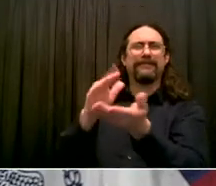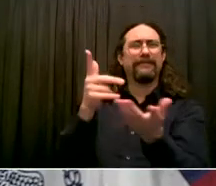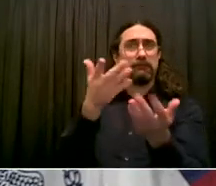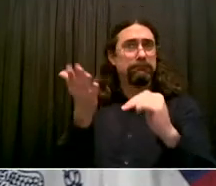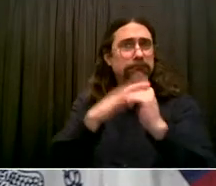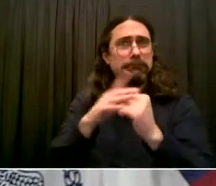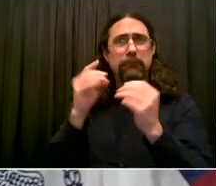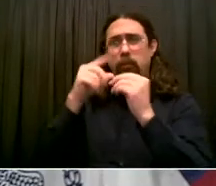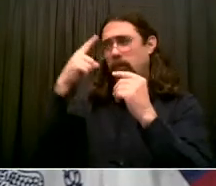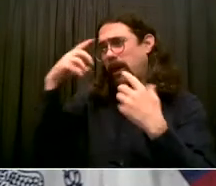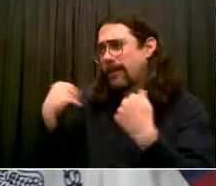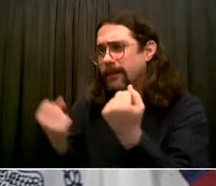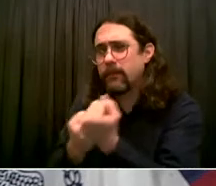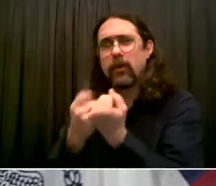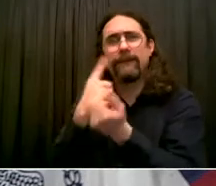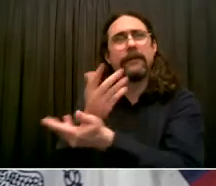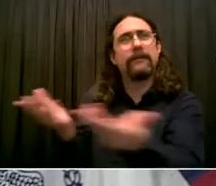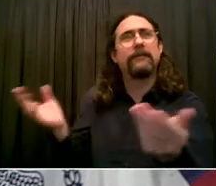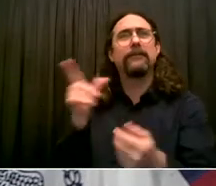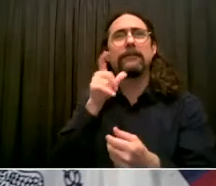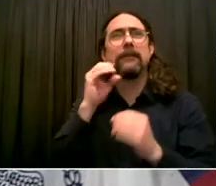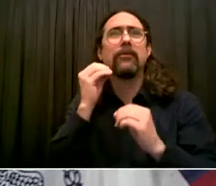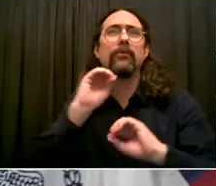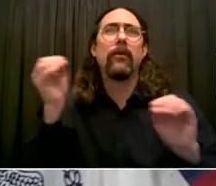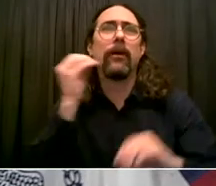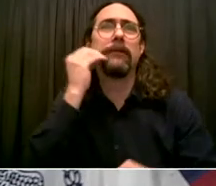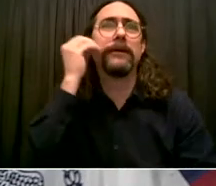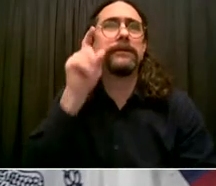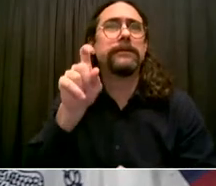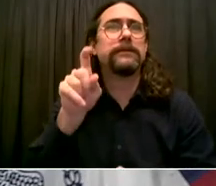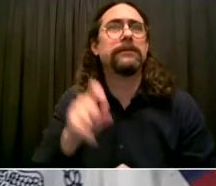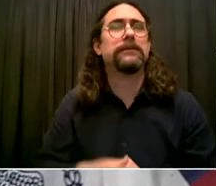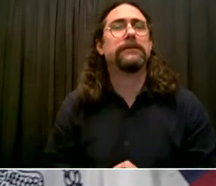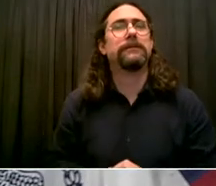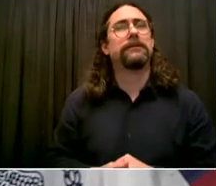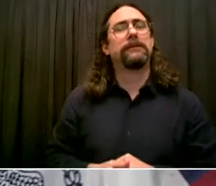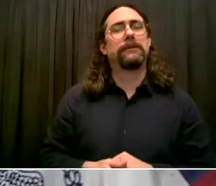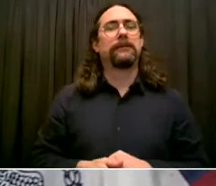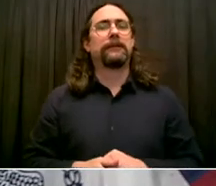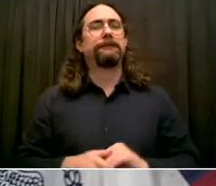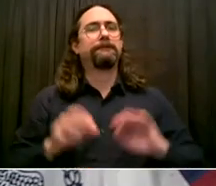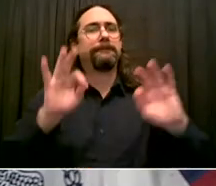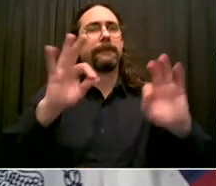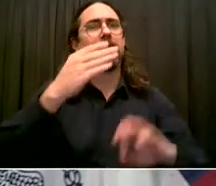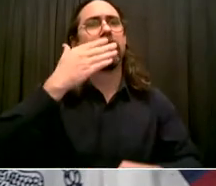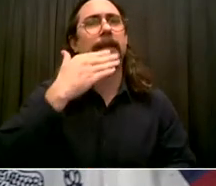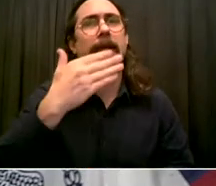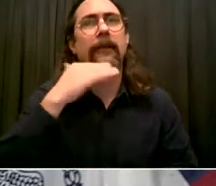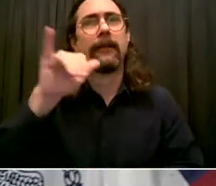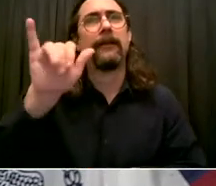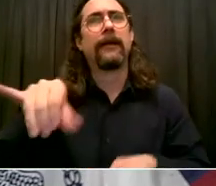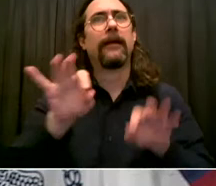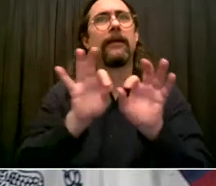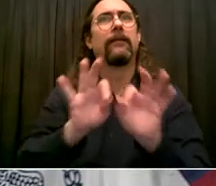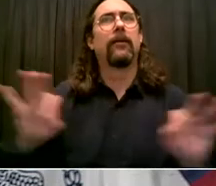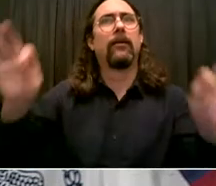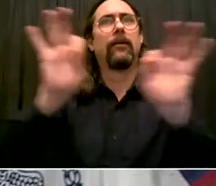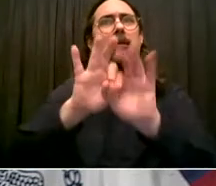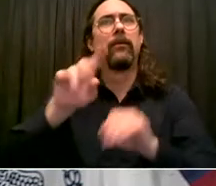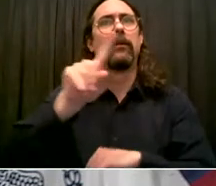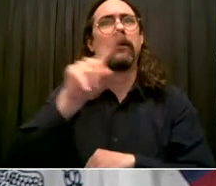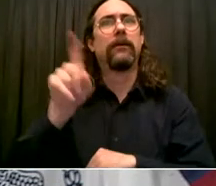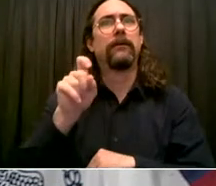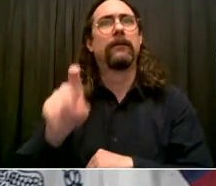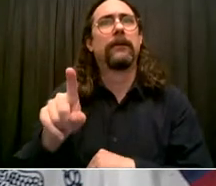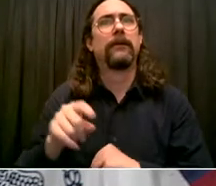to, first of all, ensure that folks who have been in hotels go back into shelter settings, because